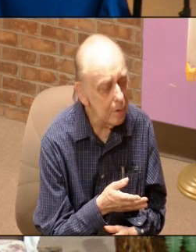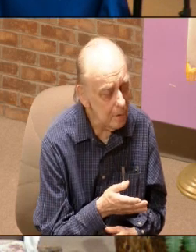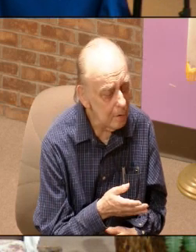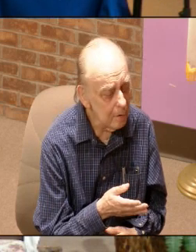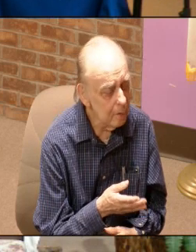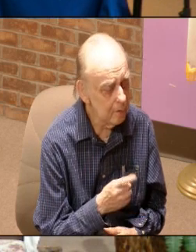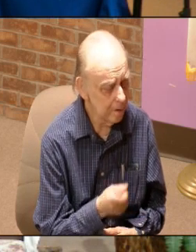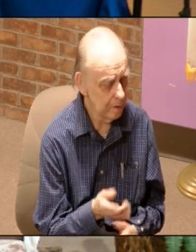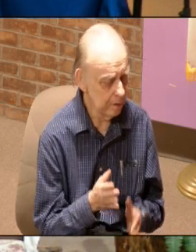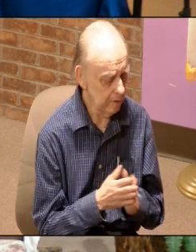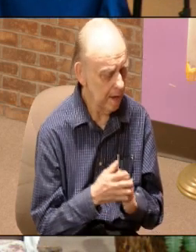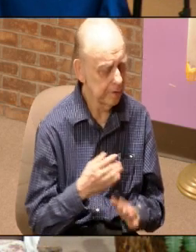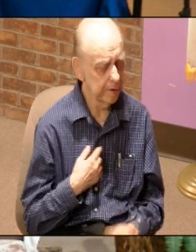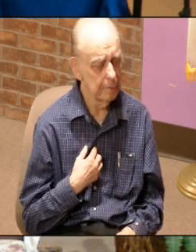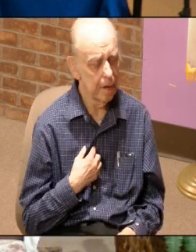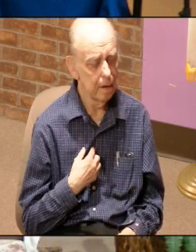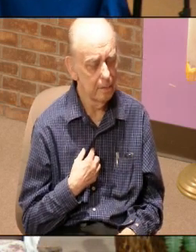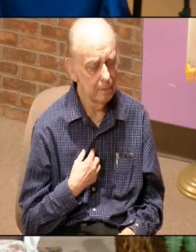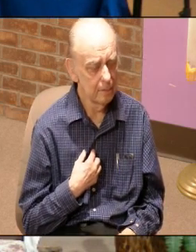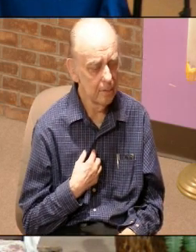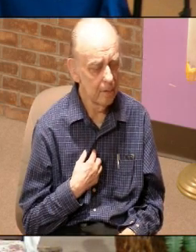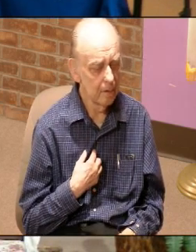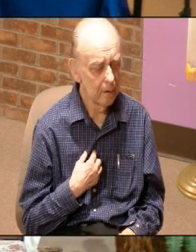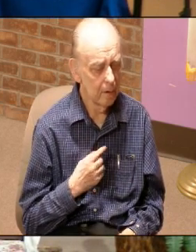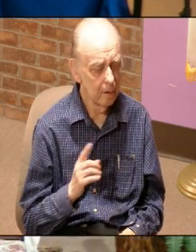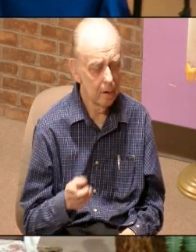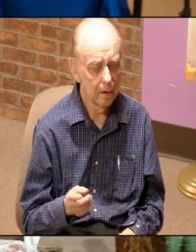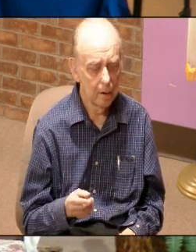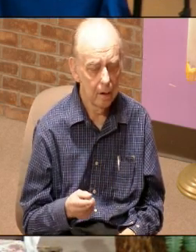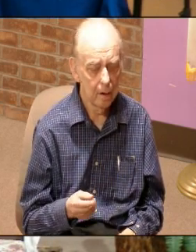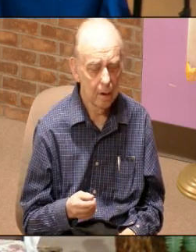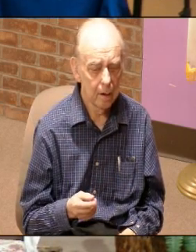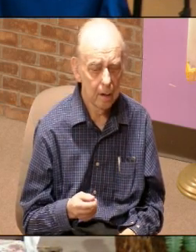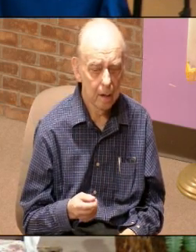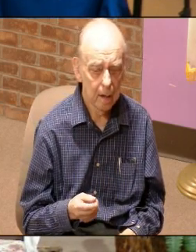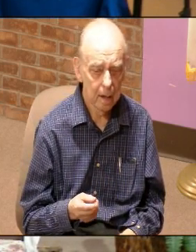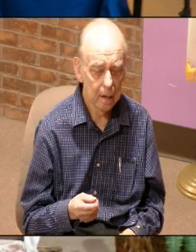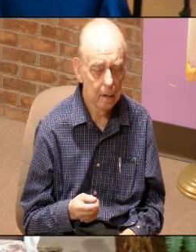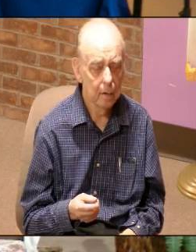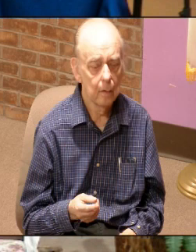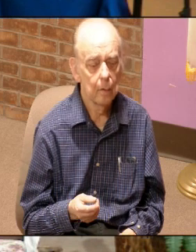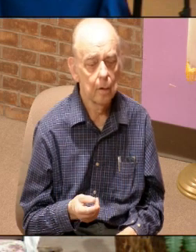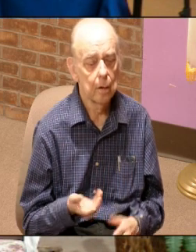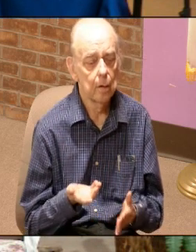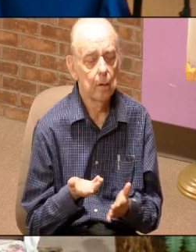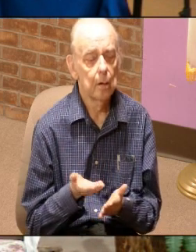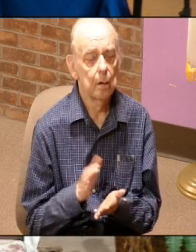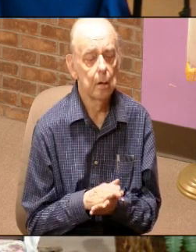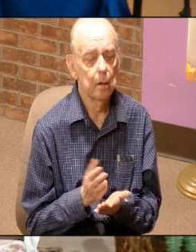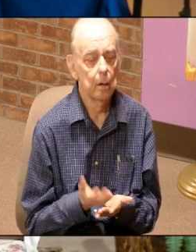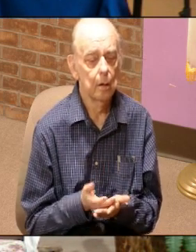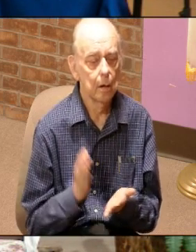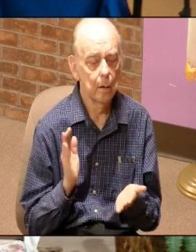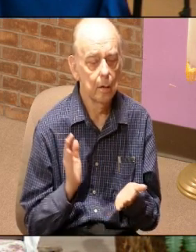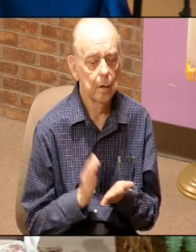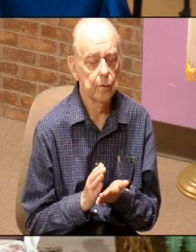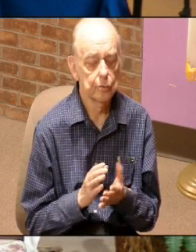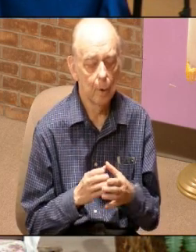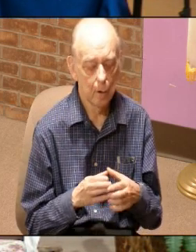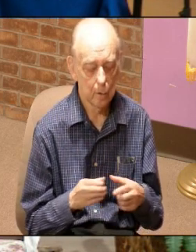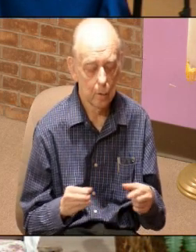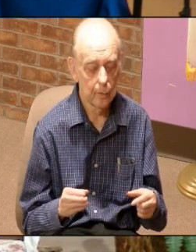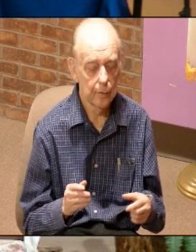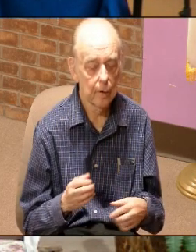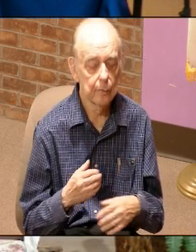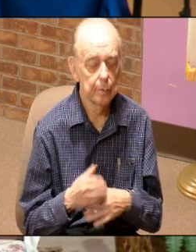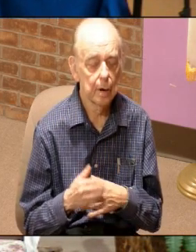and you're asking me to go bake you this small loaf of bread